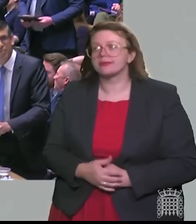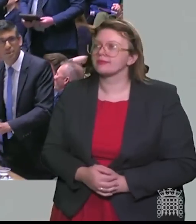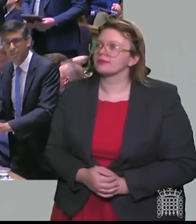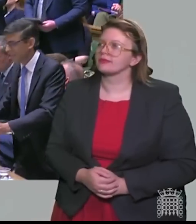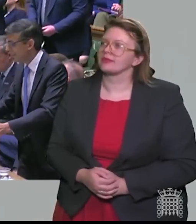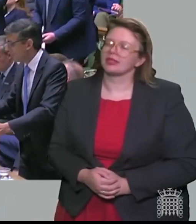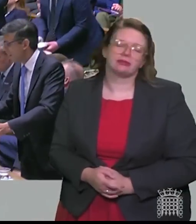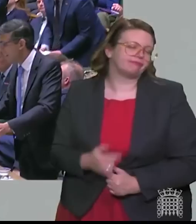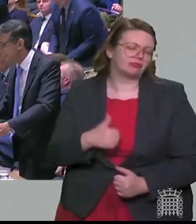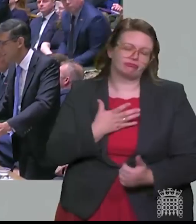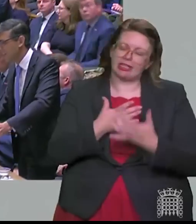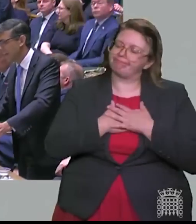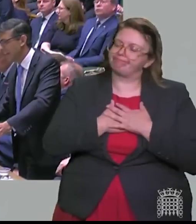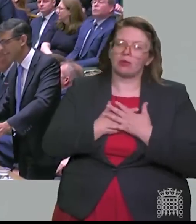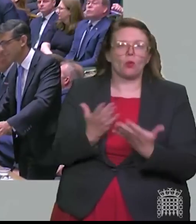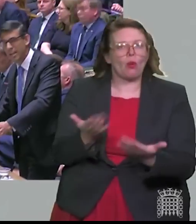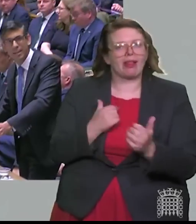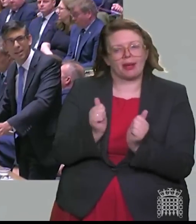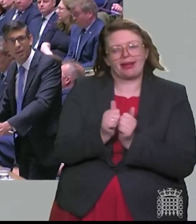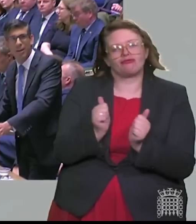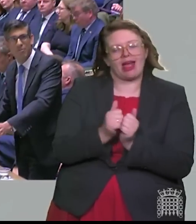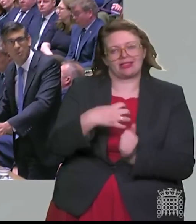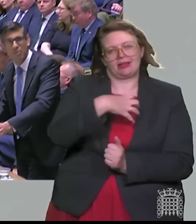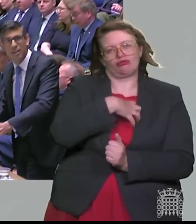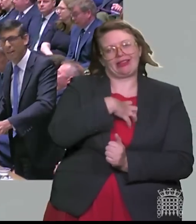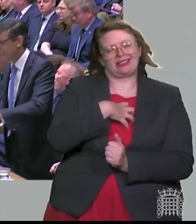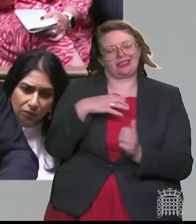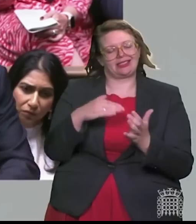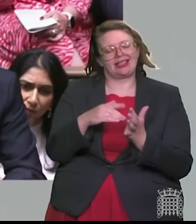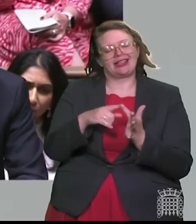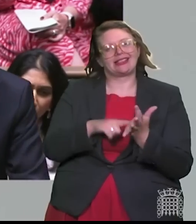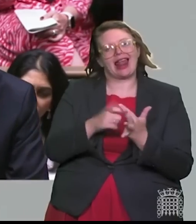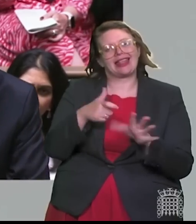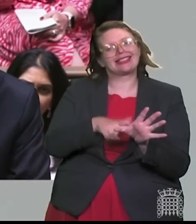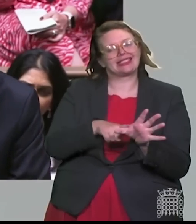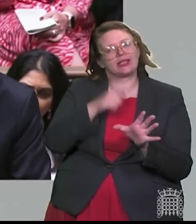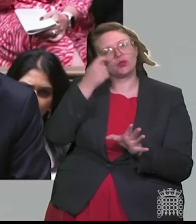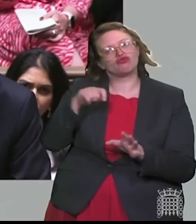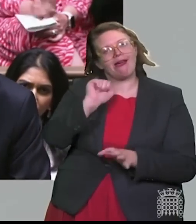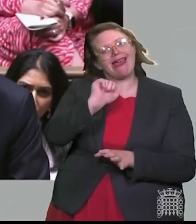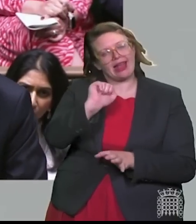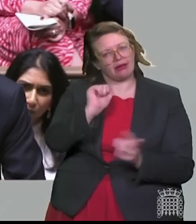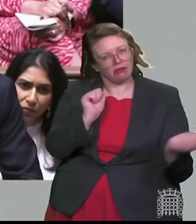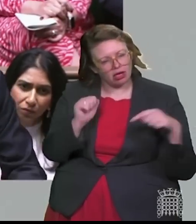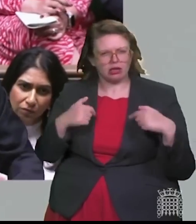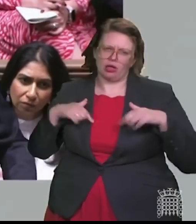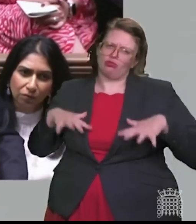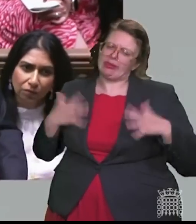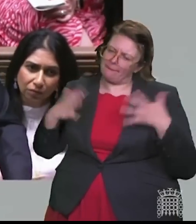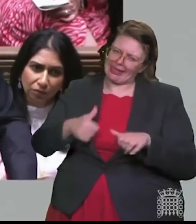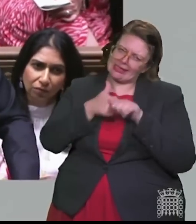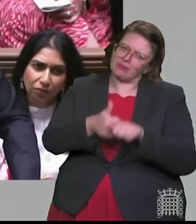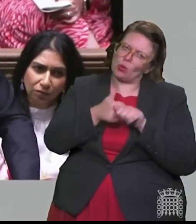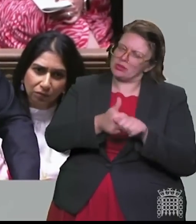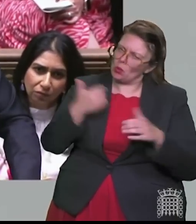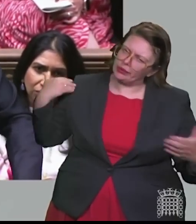my friend President Zelensky to the UK last week. I think everyone will be collectively proud of the UK's leading role at the forefront of